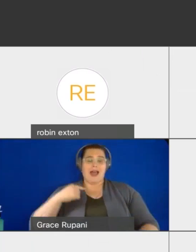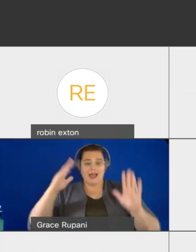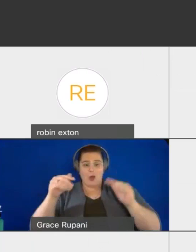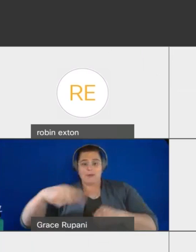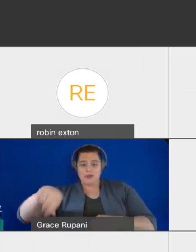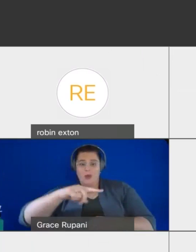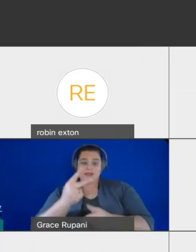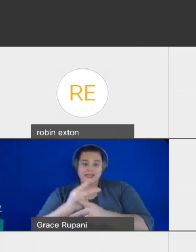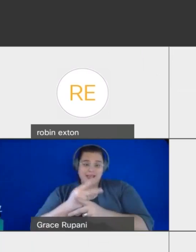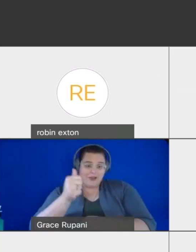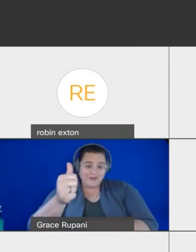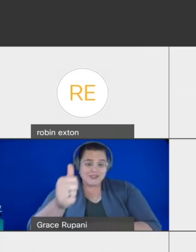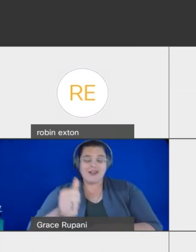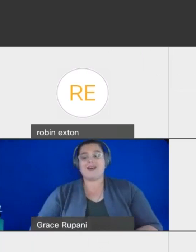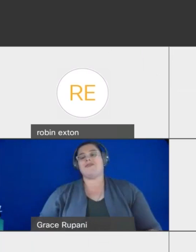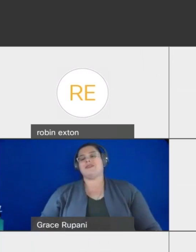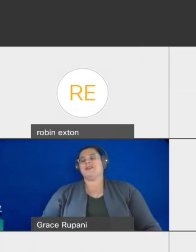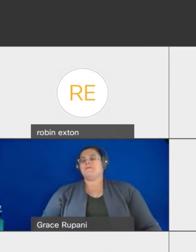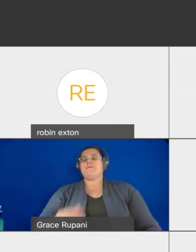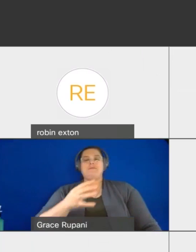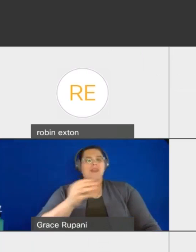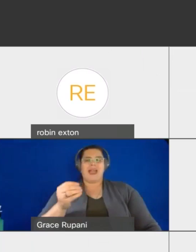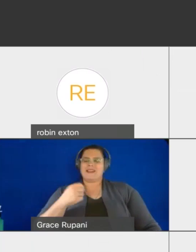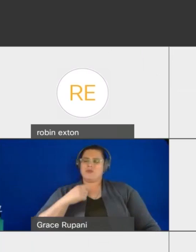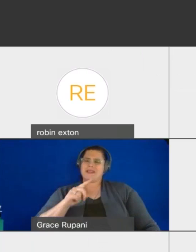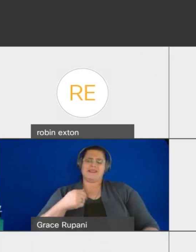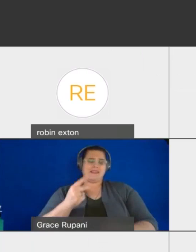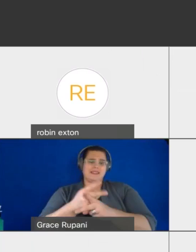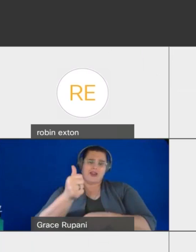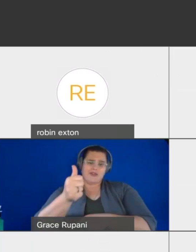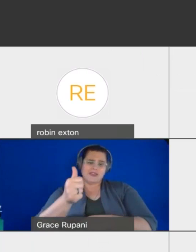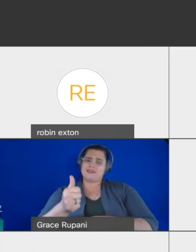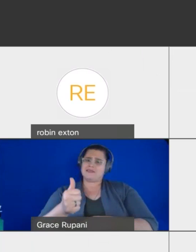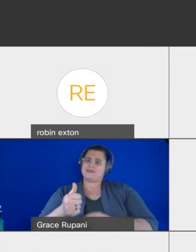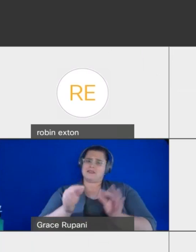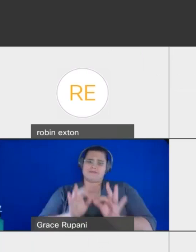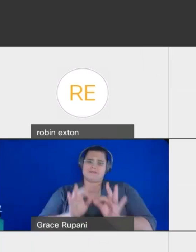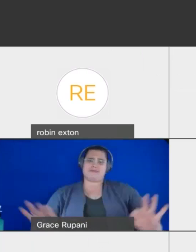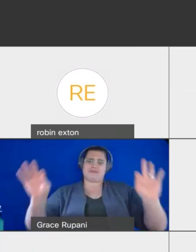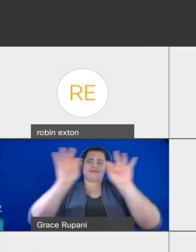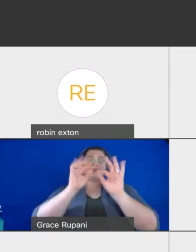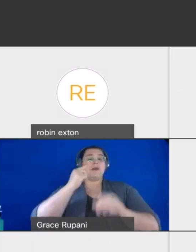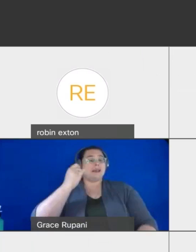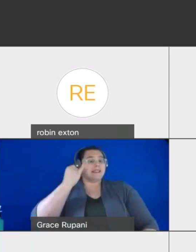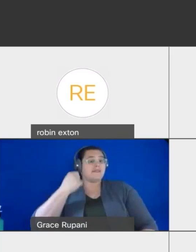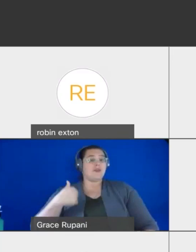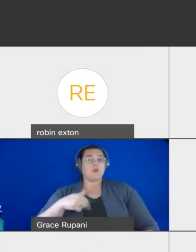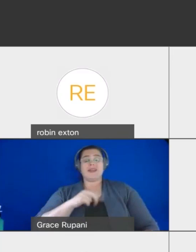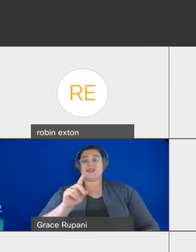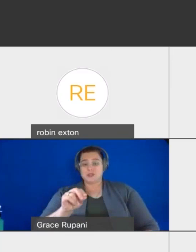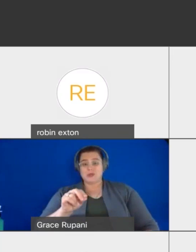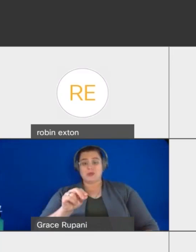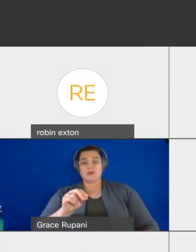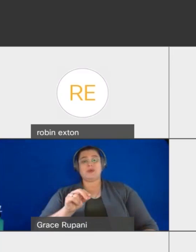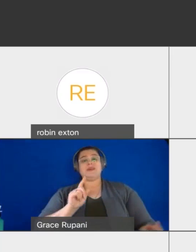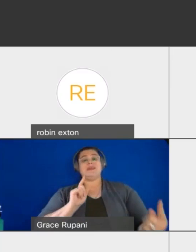of themselves. It is so essential because to the extent we come in contact with anyone who is at higher